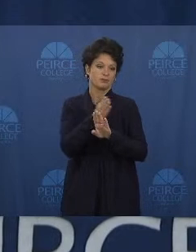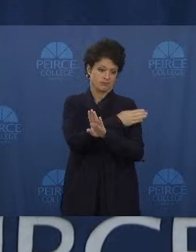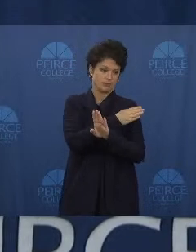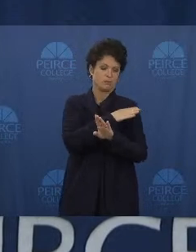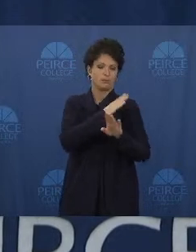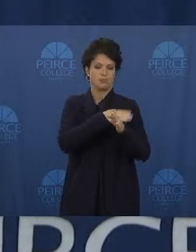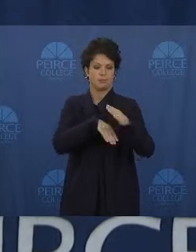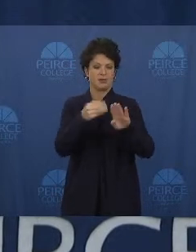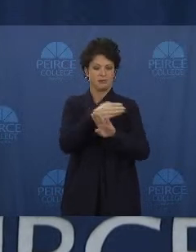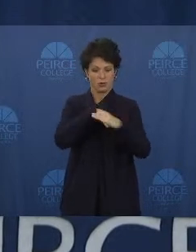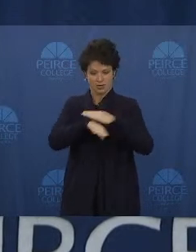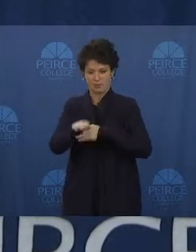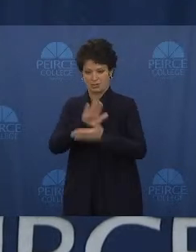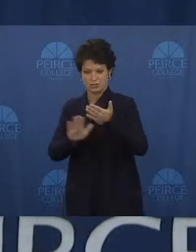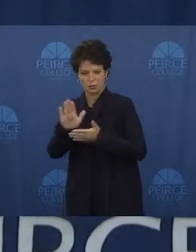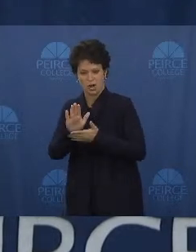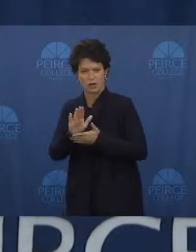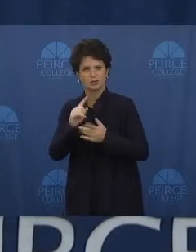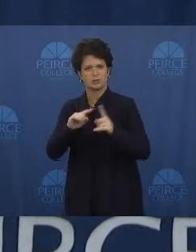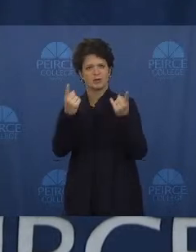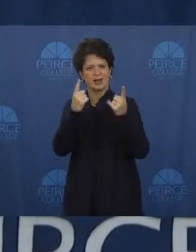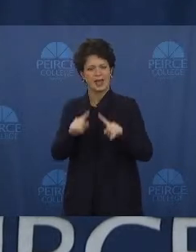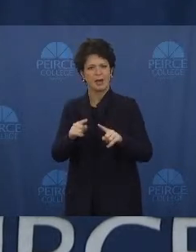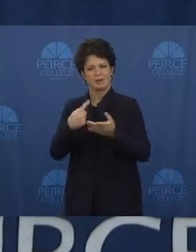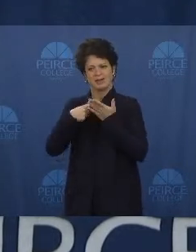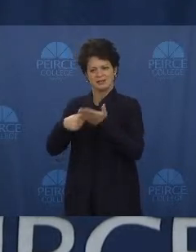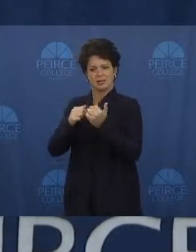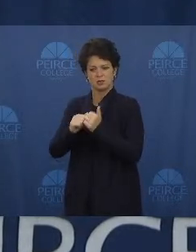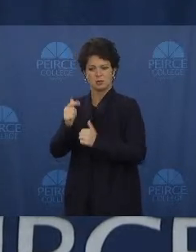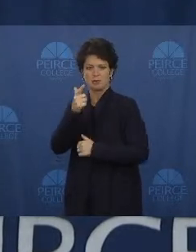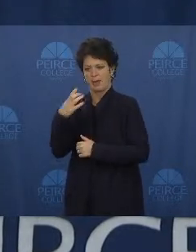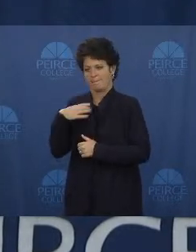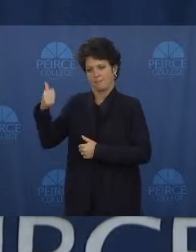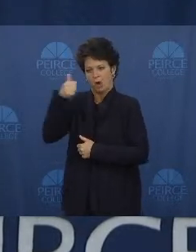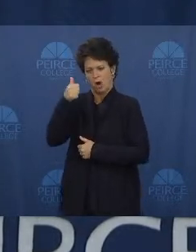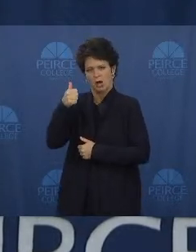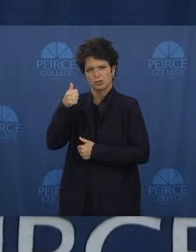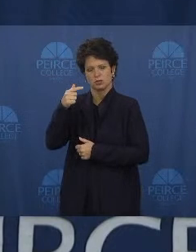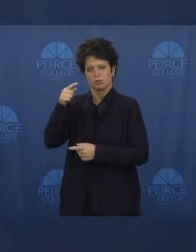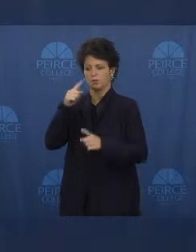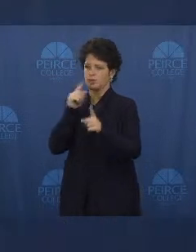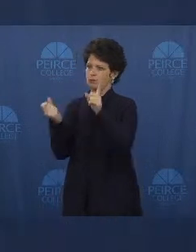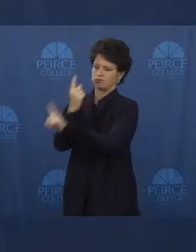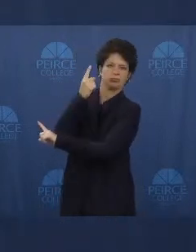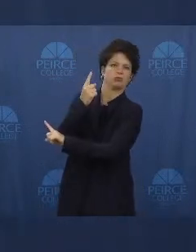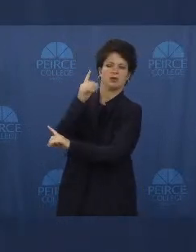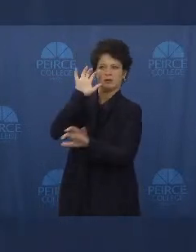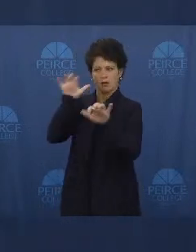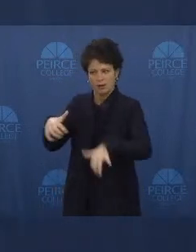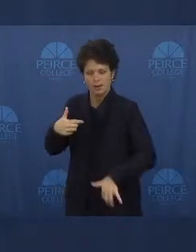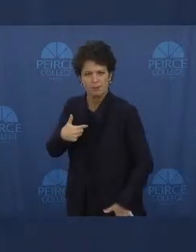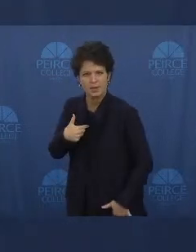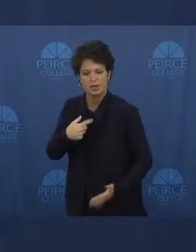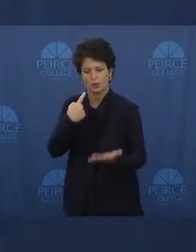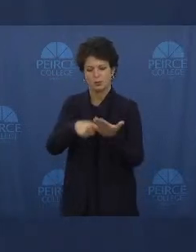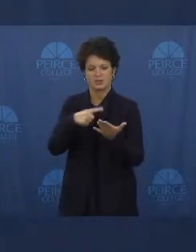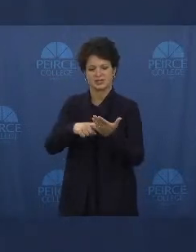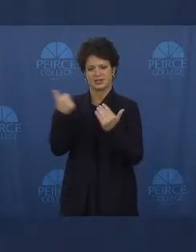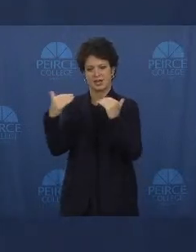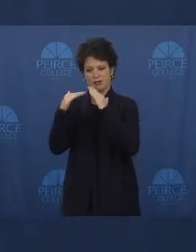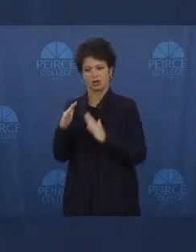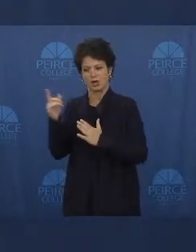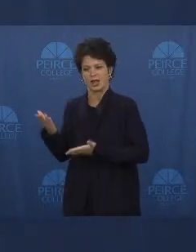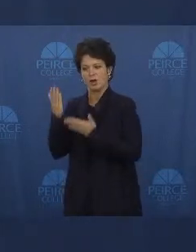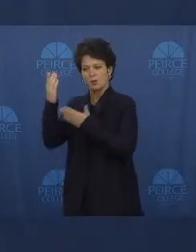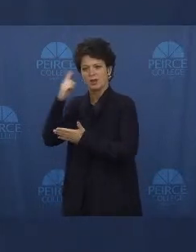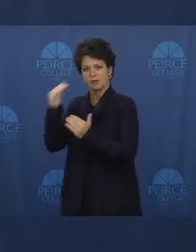but an interesting thing happened when a discussion I had with my boss took an unexpected turn. We were discussing another colleague that I